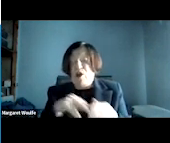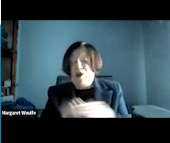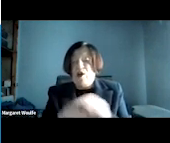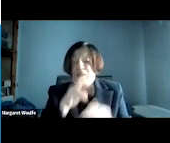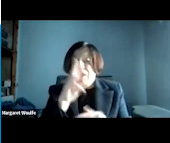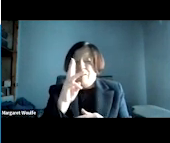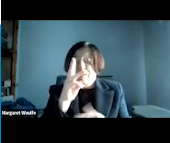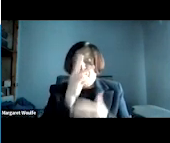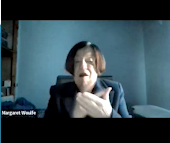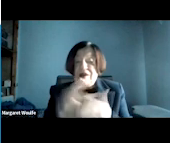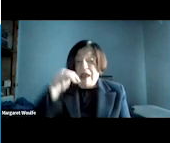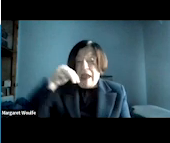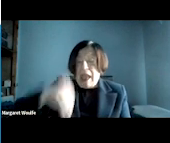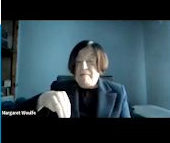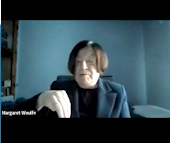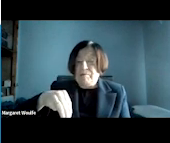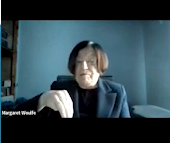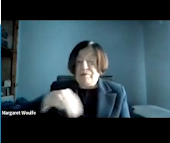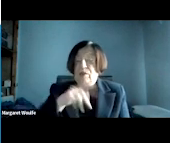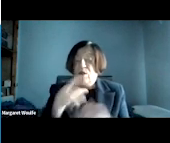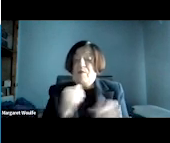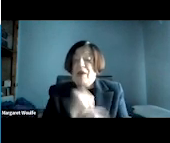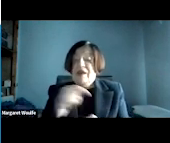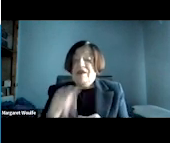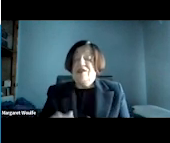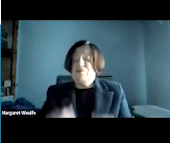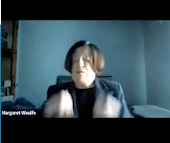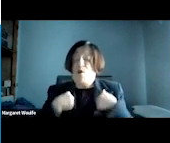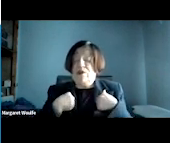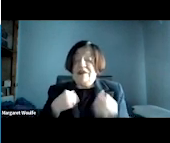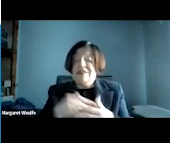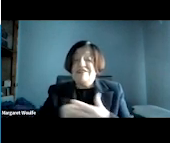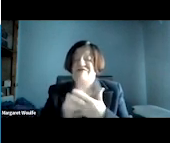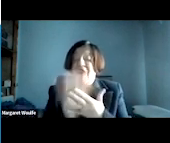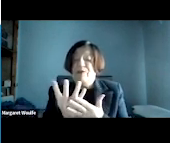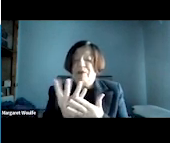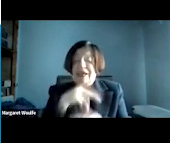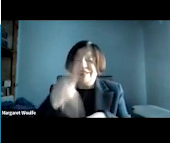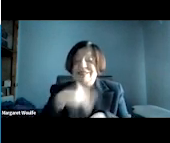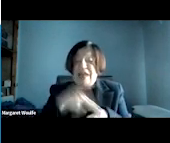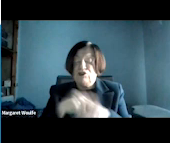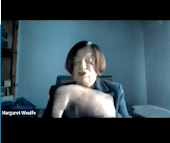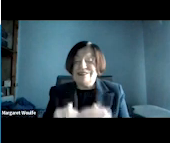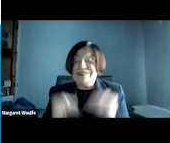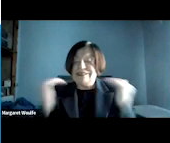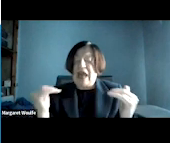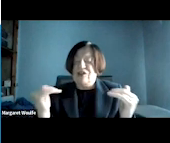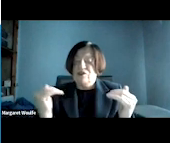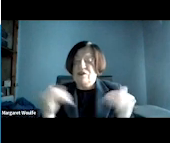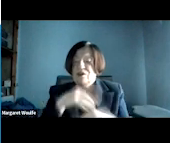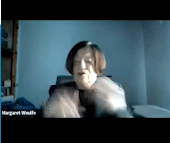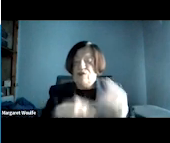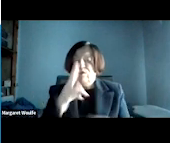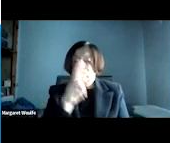M. And what we're talking about here this morning is developing a national standard around